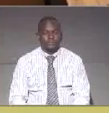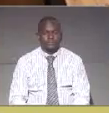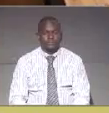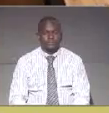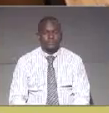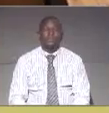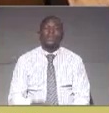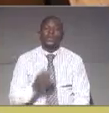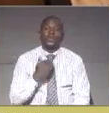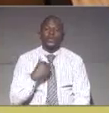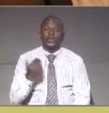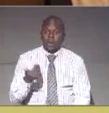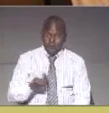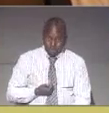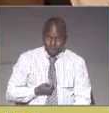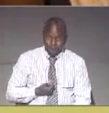We need to have